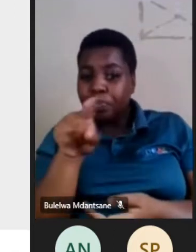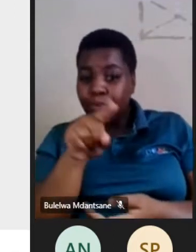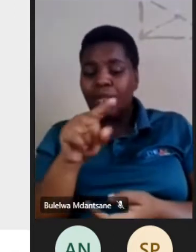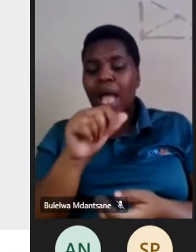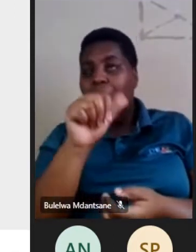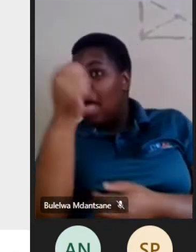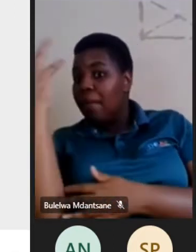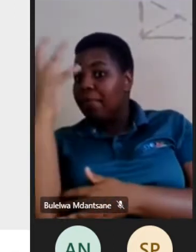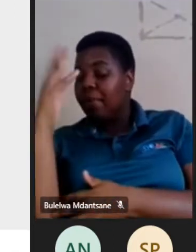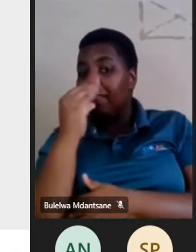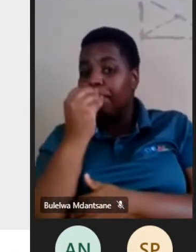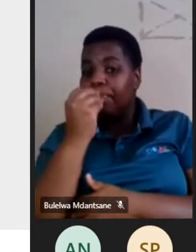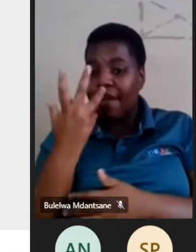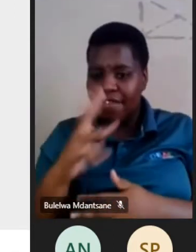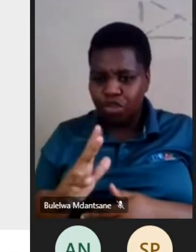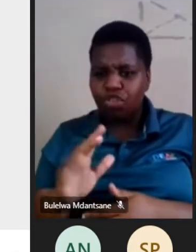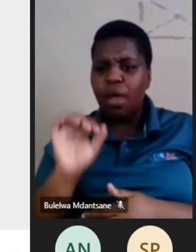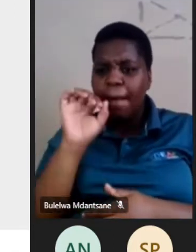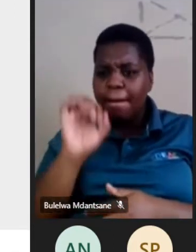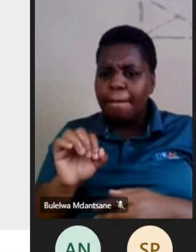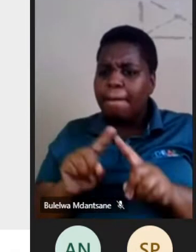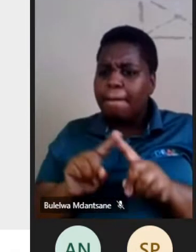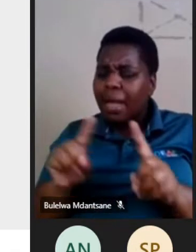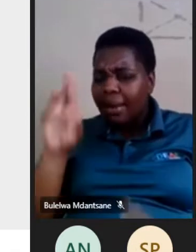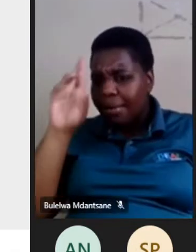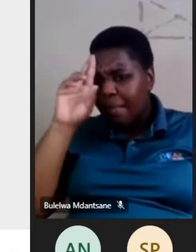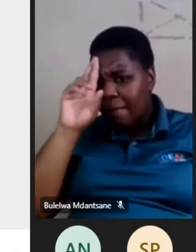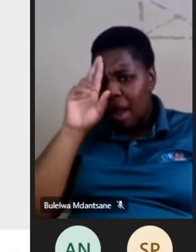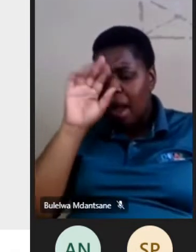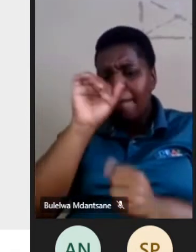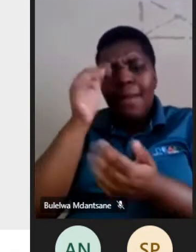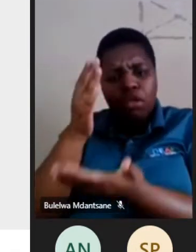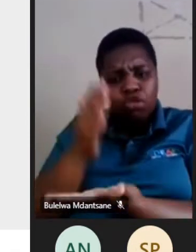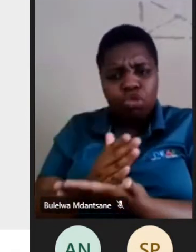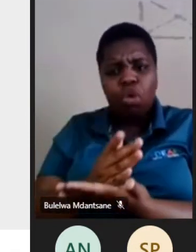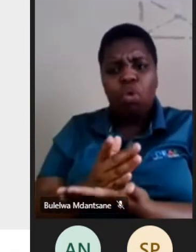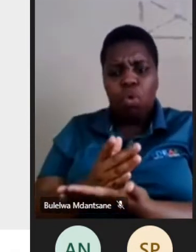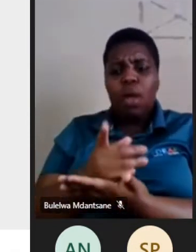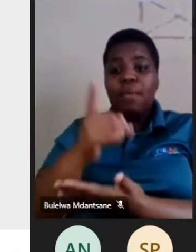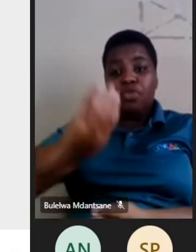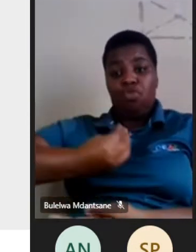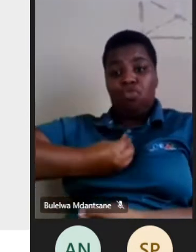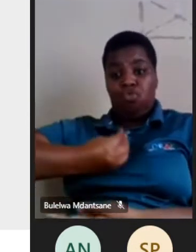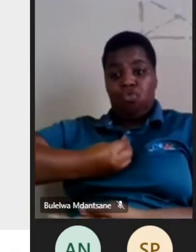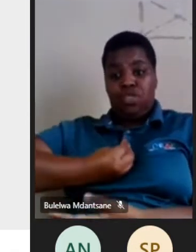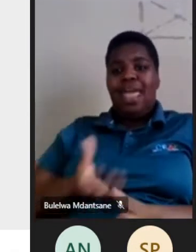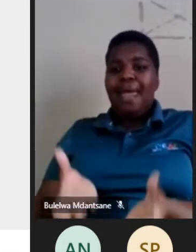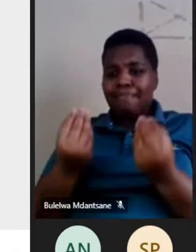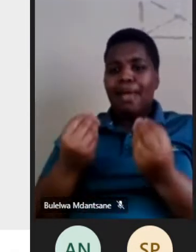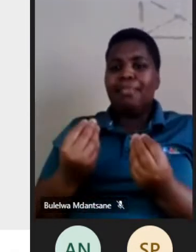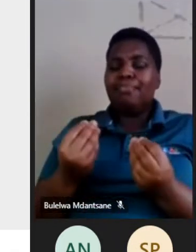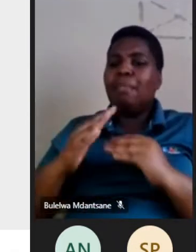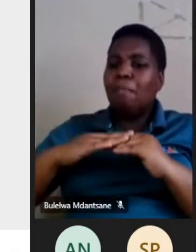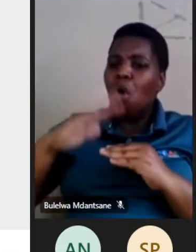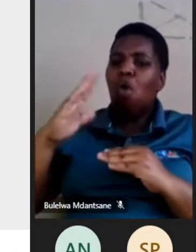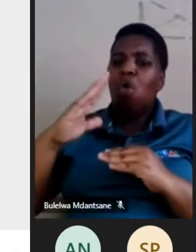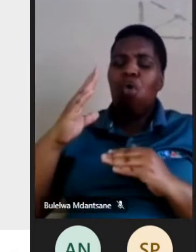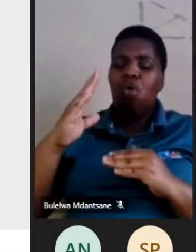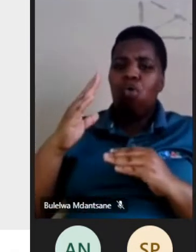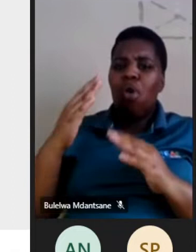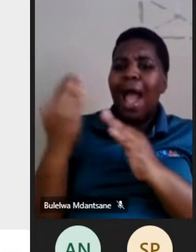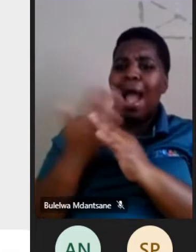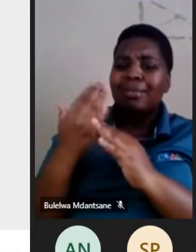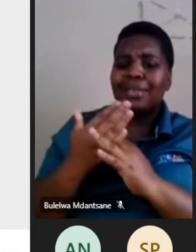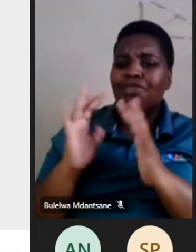presentations. But then also make sure that young people have access to internet data and e-learning for all,